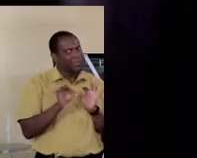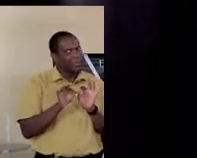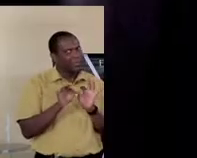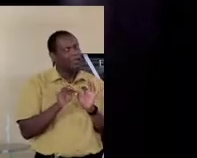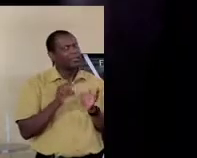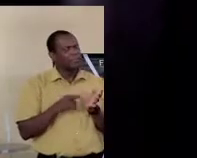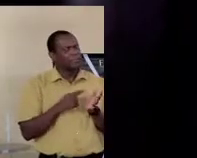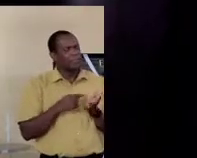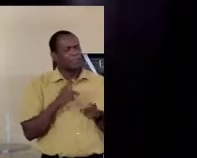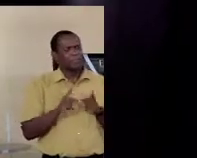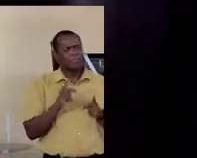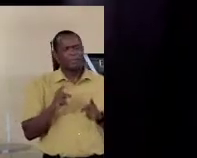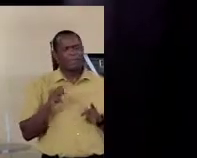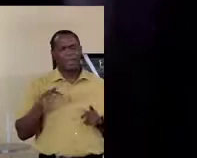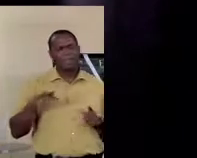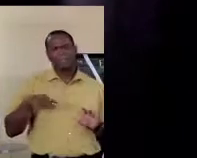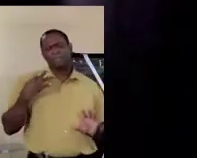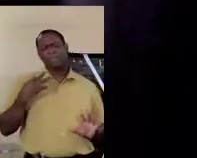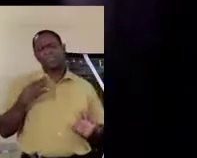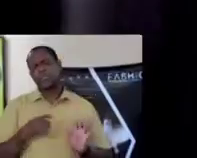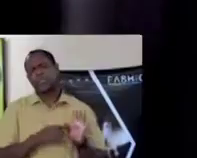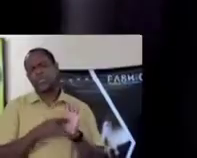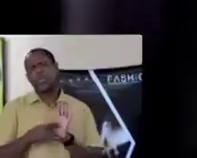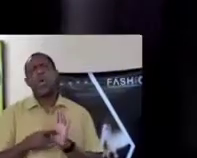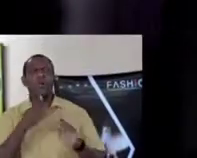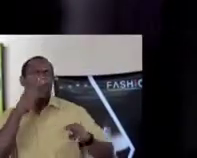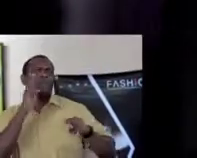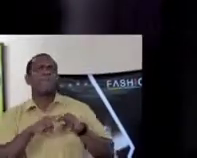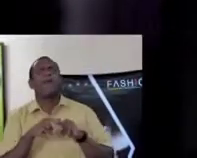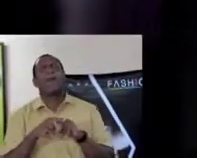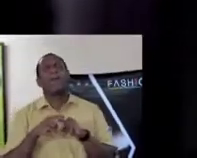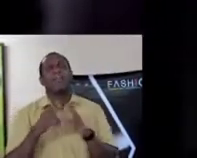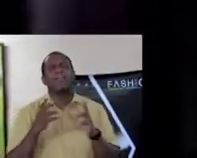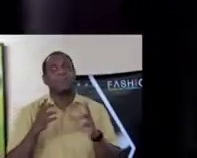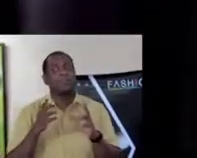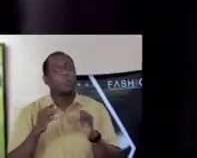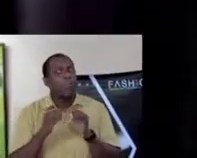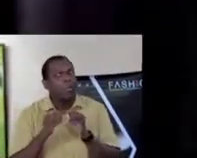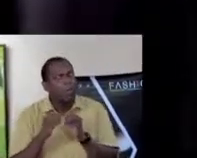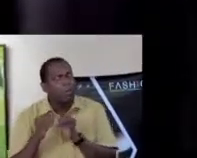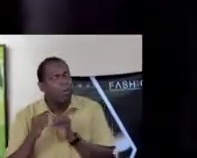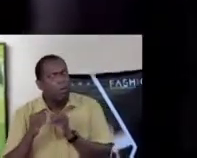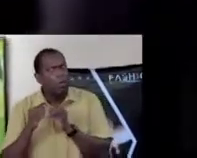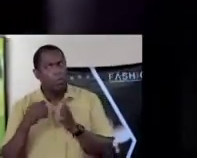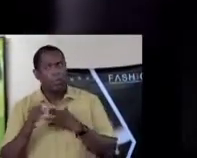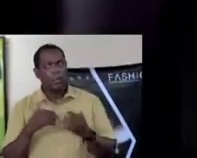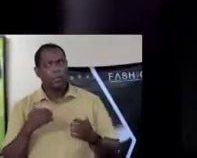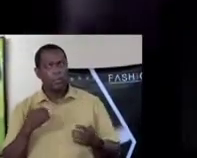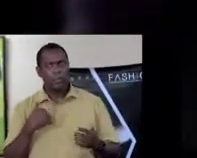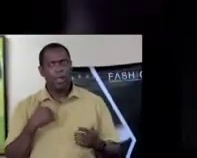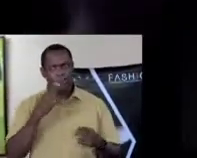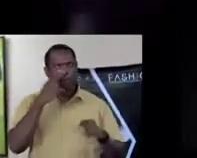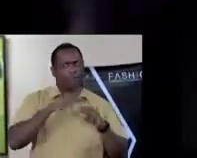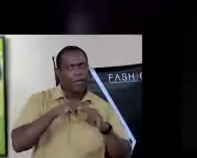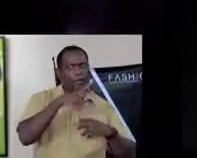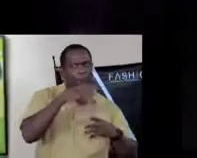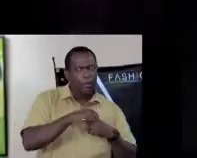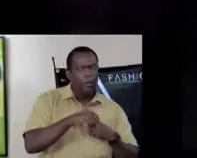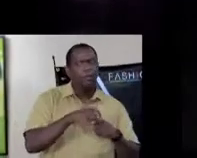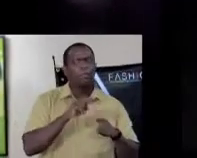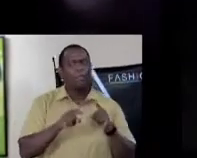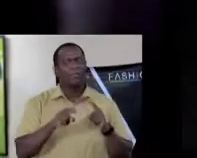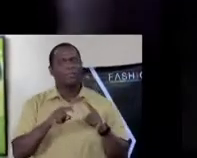show and they see it in an entertaining way. And even if we use entertaining methods to win you, it's all